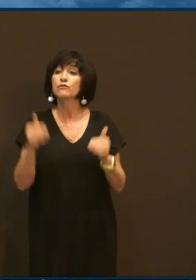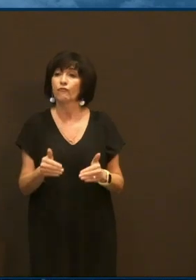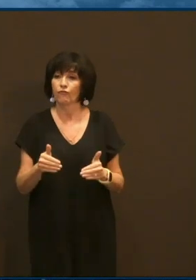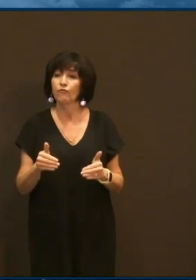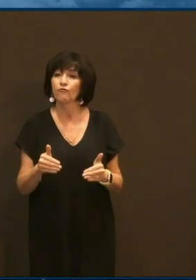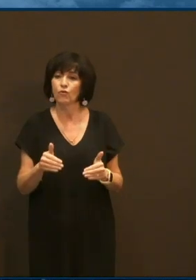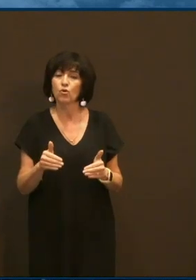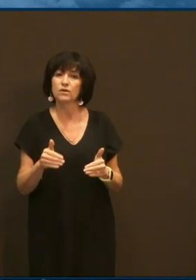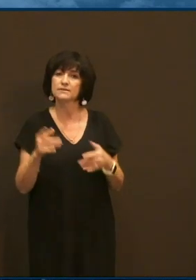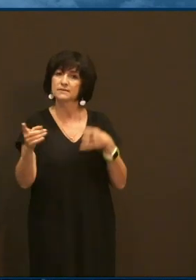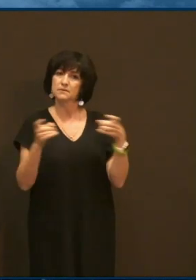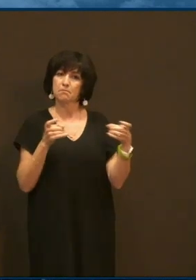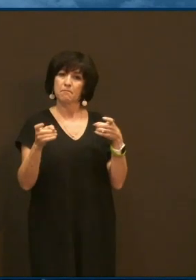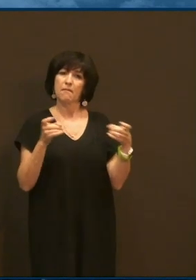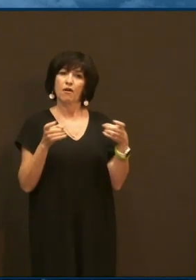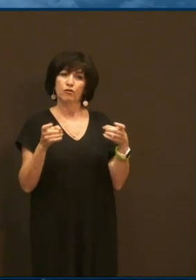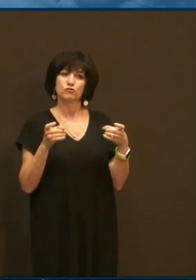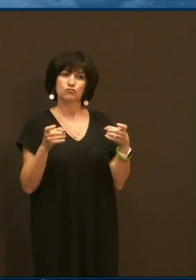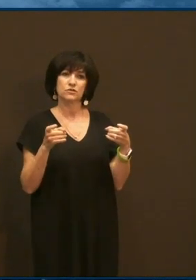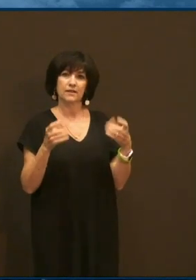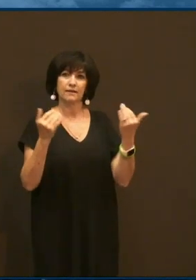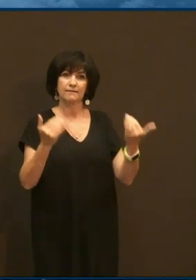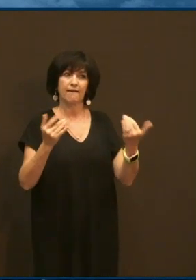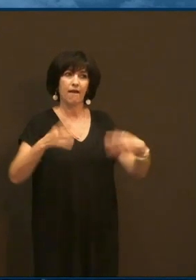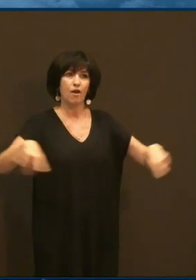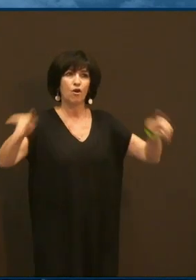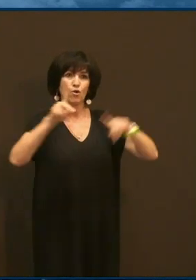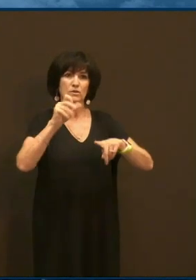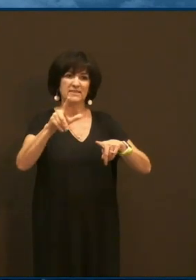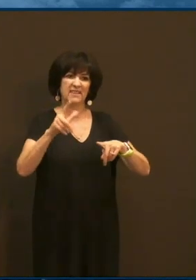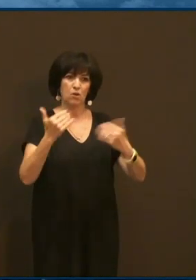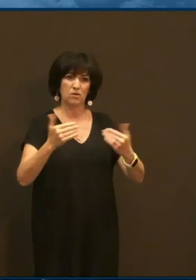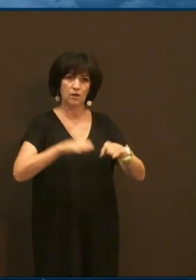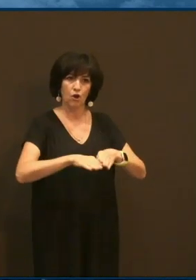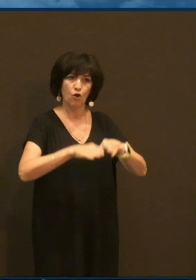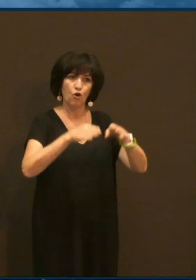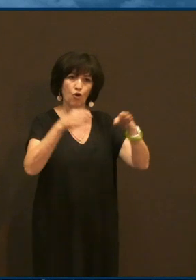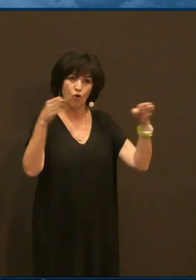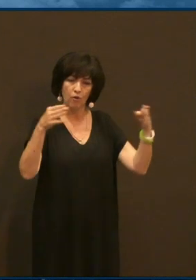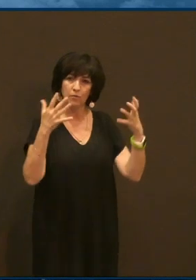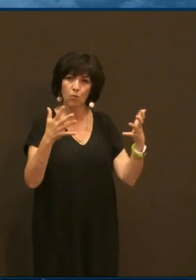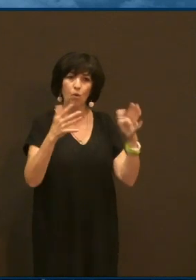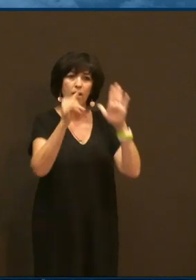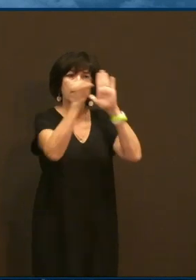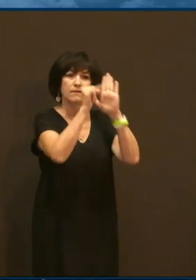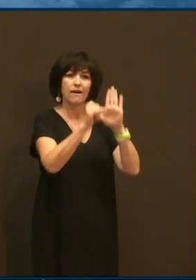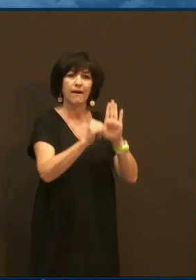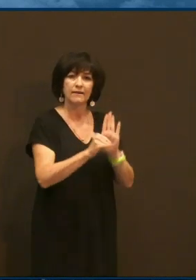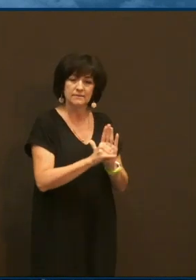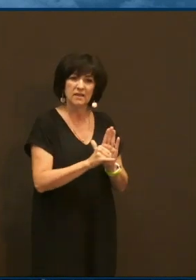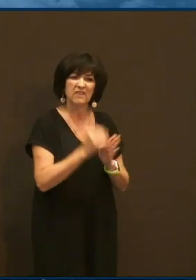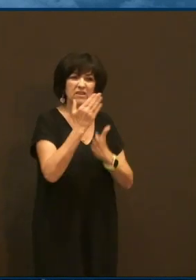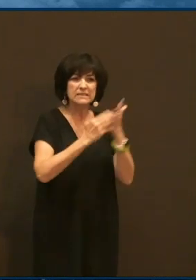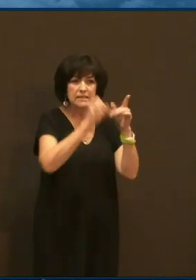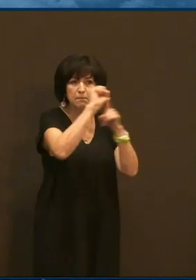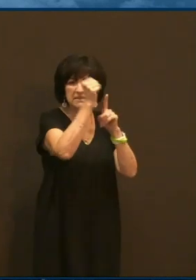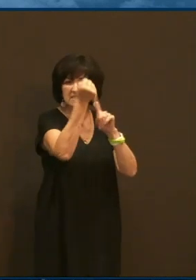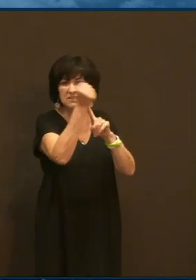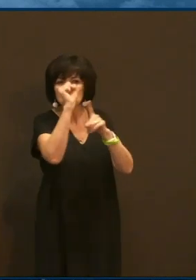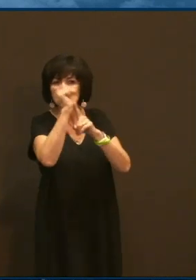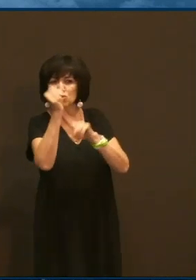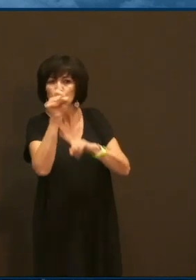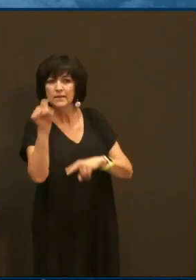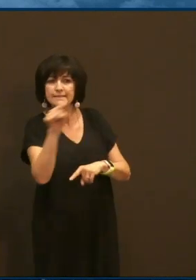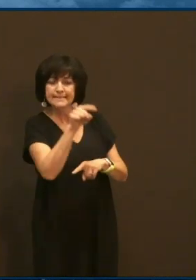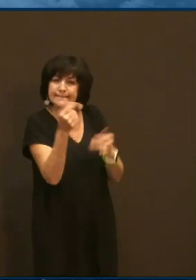managing reopening from a public health point of view and identifying those conditions and situations that are